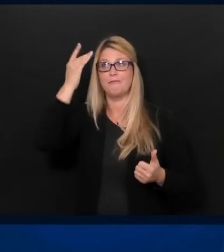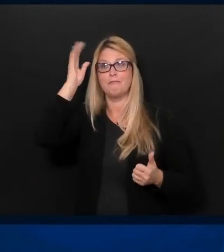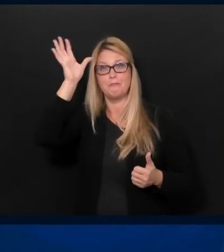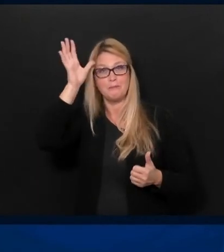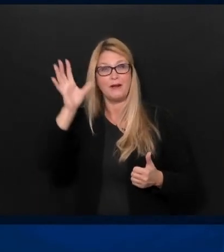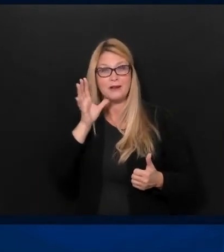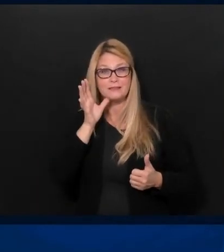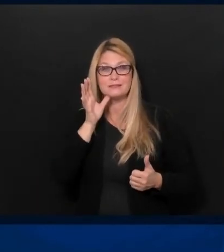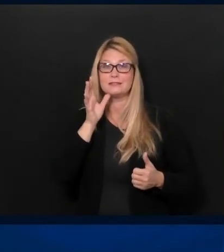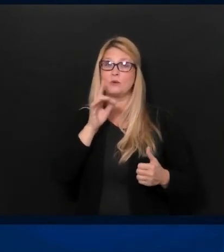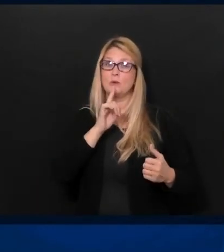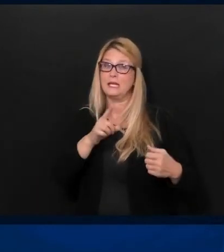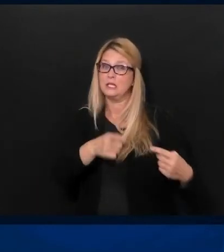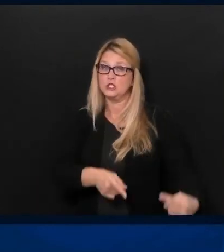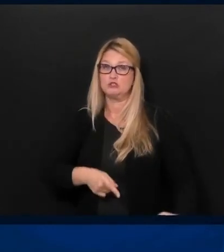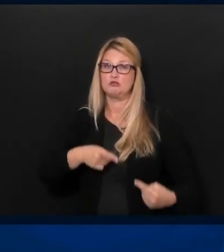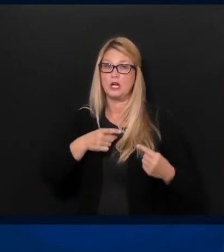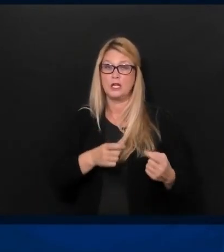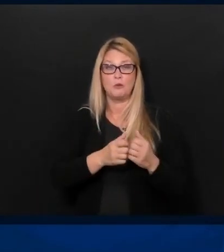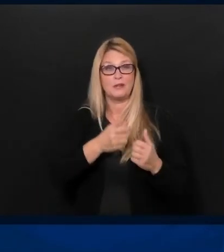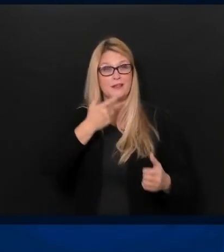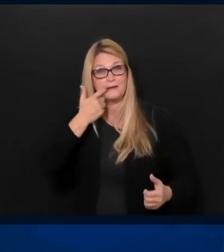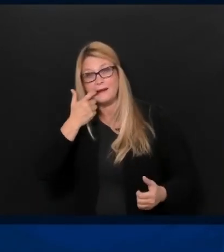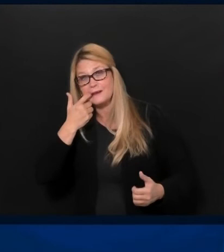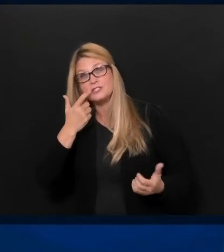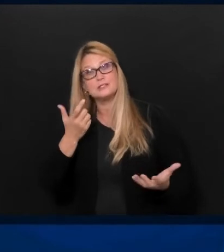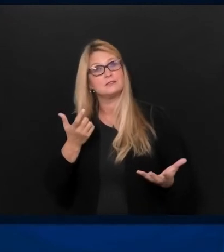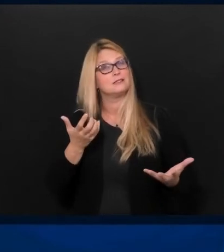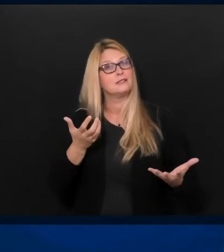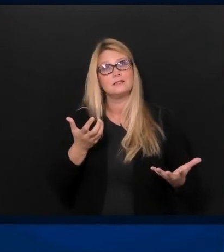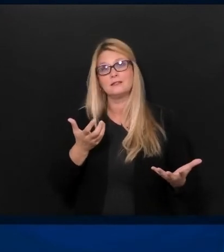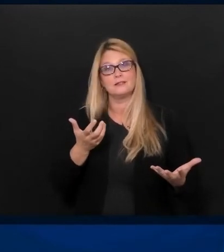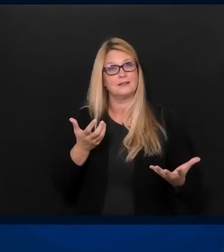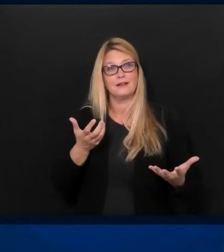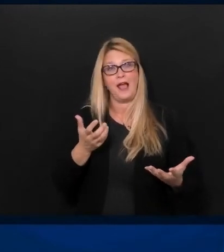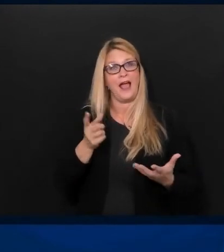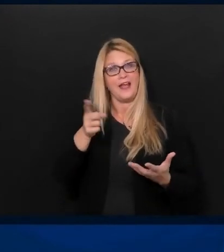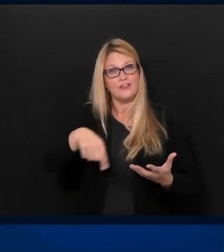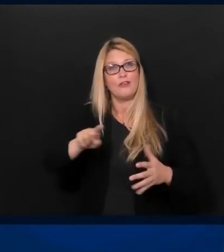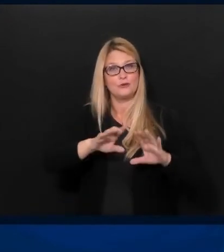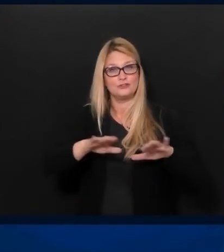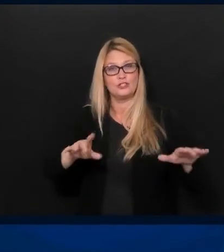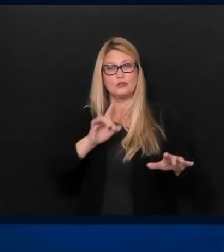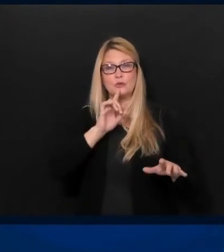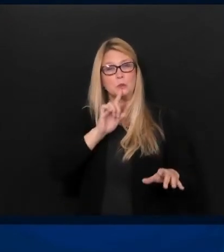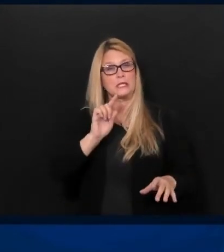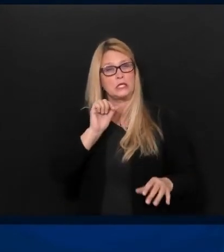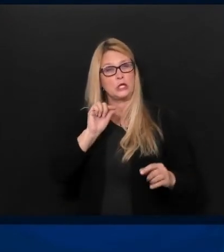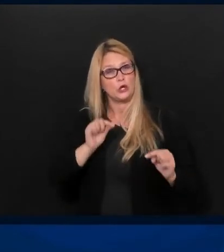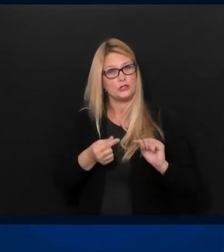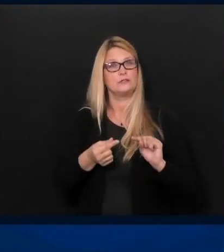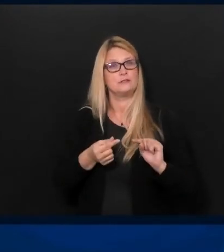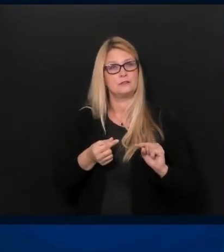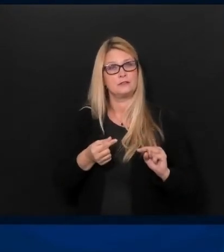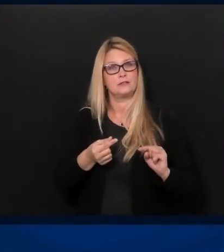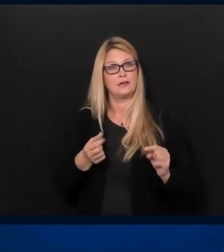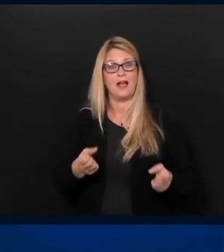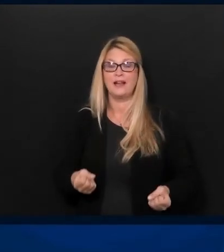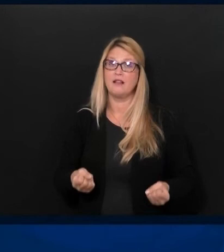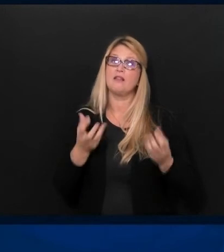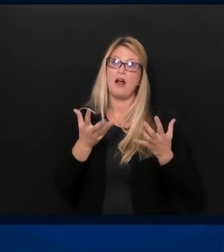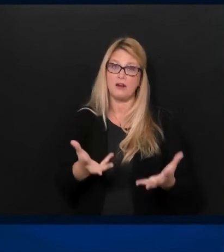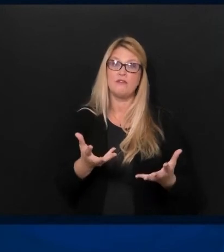struggling from drug addiction to who knows what and everything, and these kids are really hurting. And plus, a lot of them are